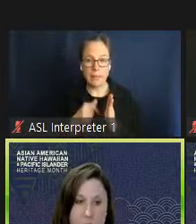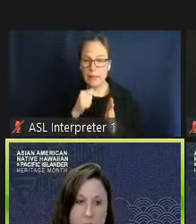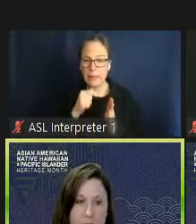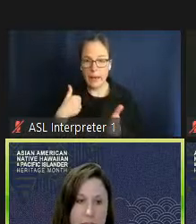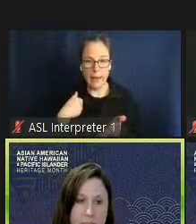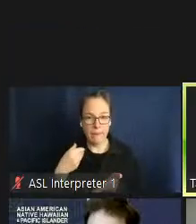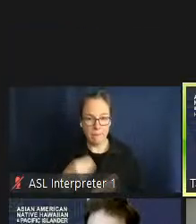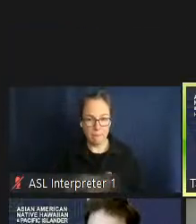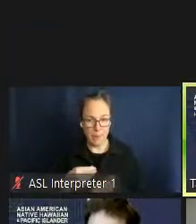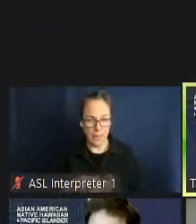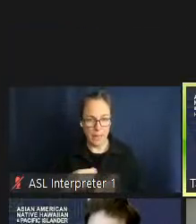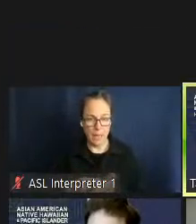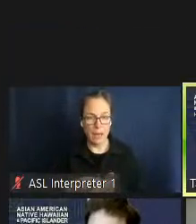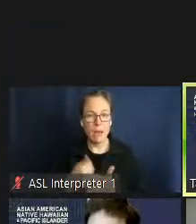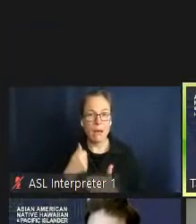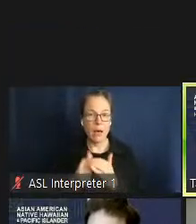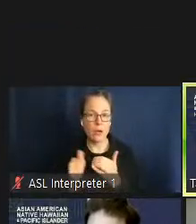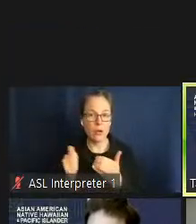budget is presented.